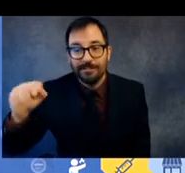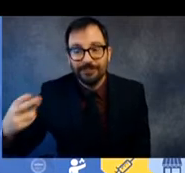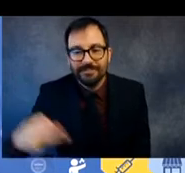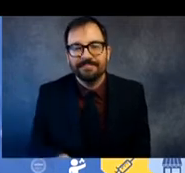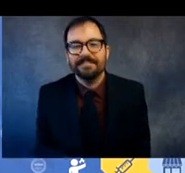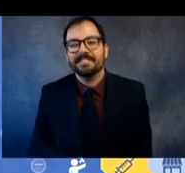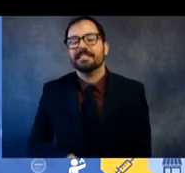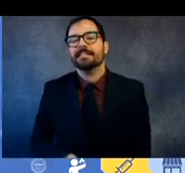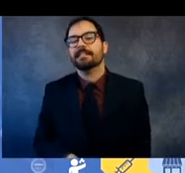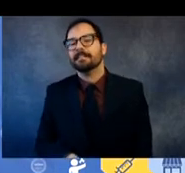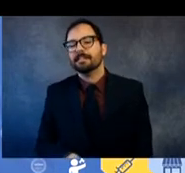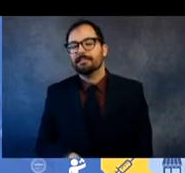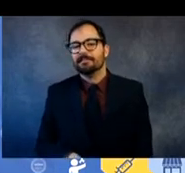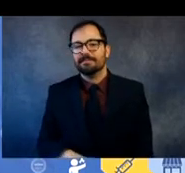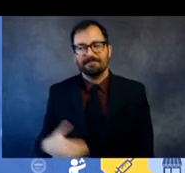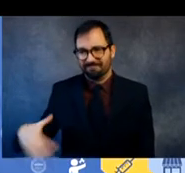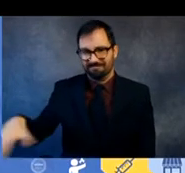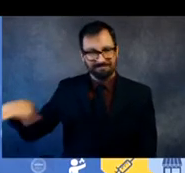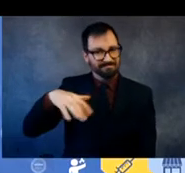were